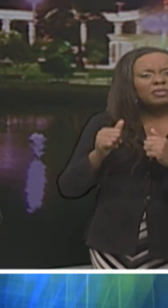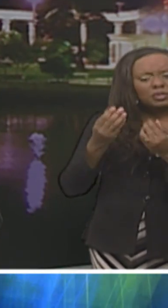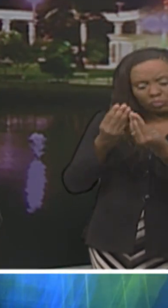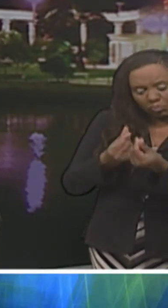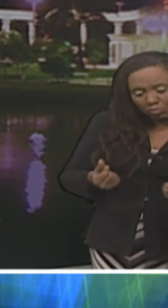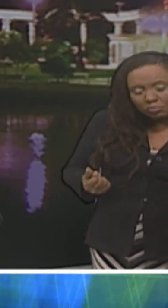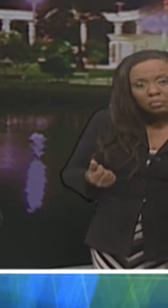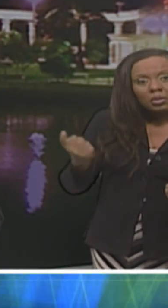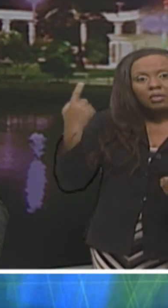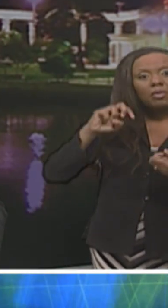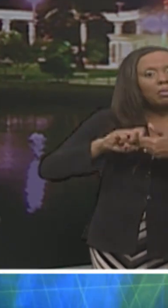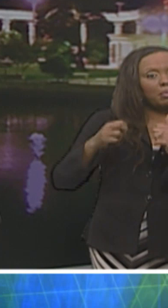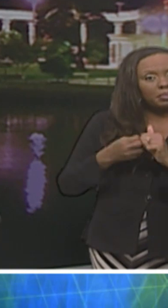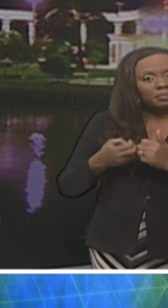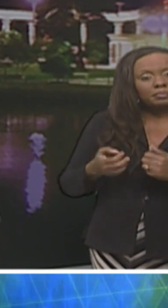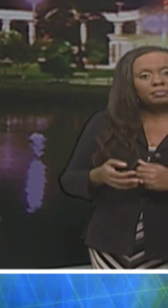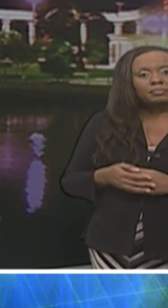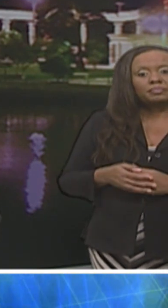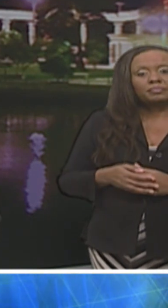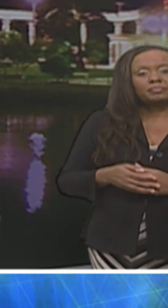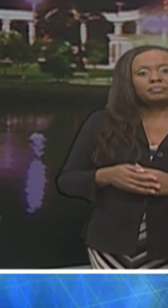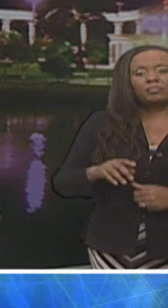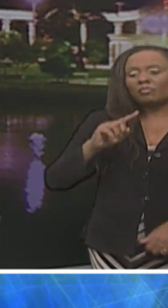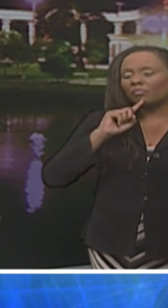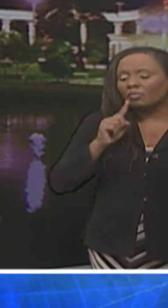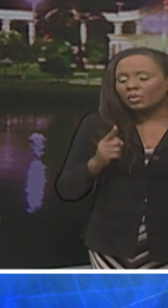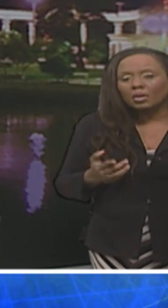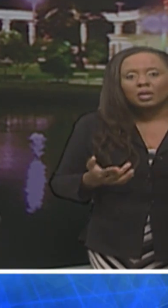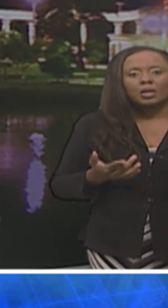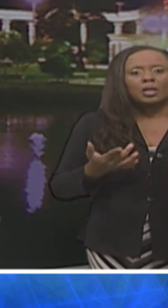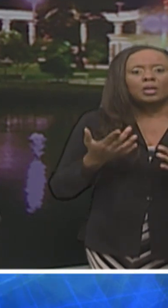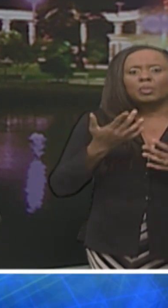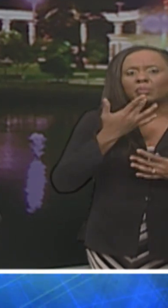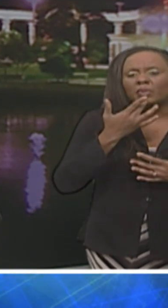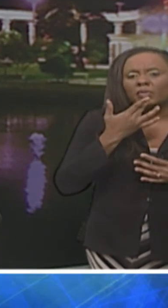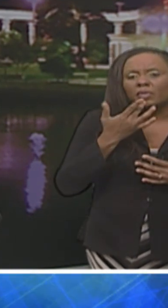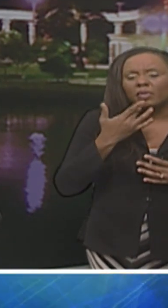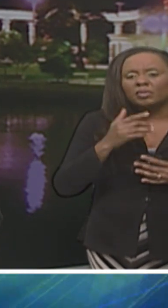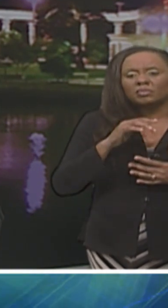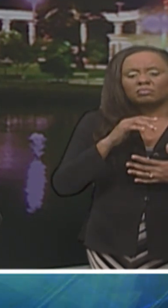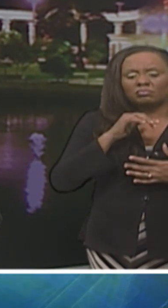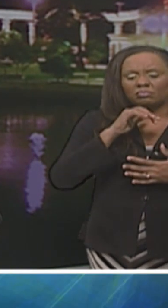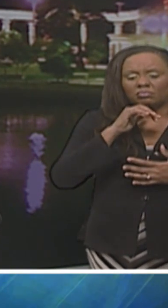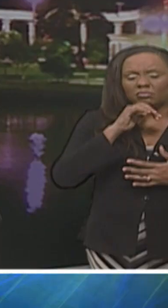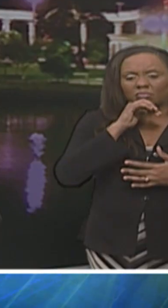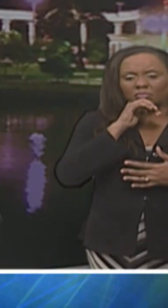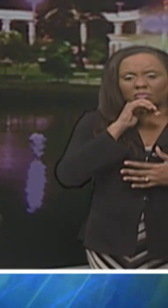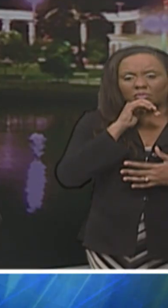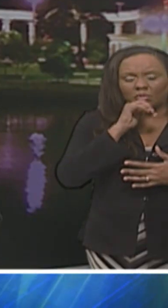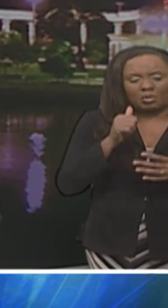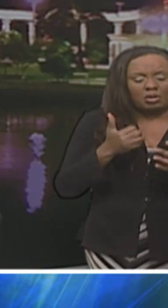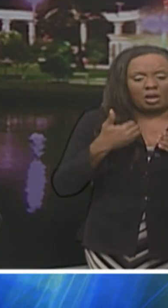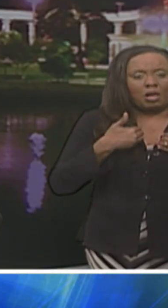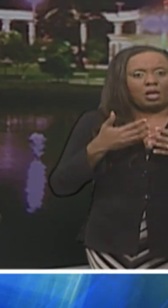in front of us. And it's certainly preferable to having sewage on the streets or running into the swamp or running into